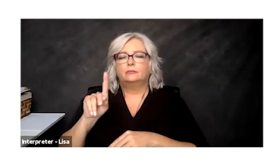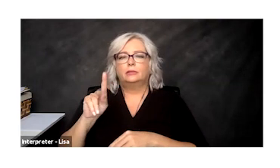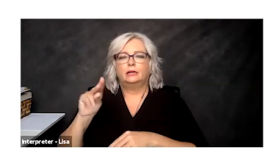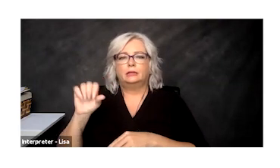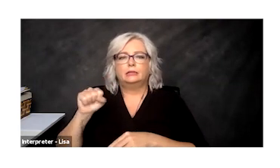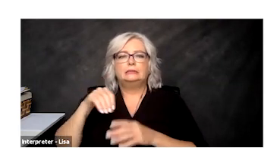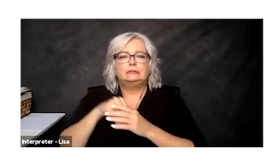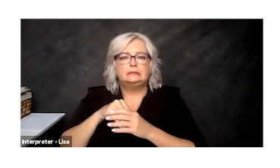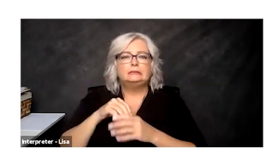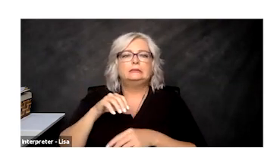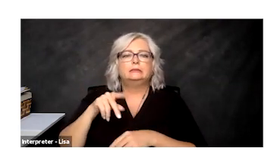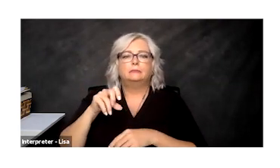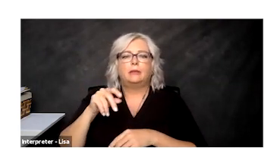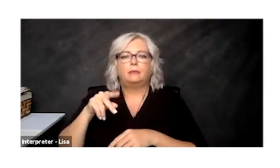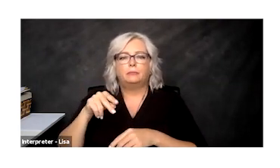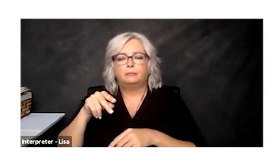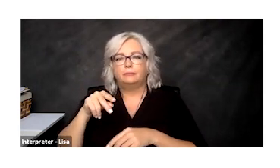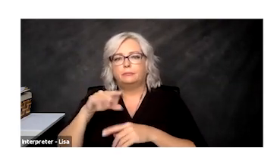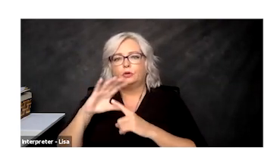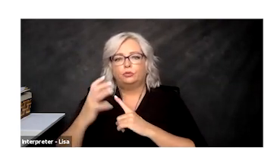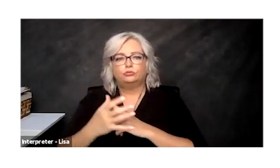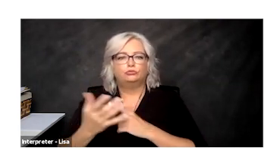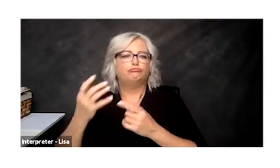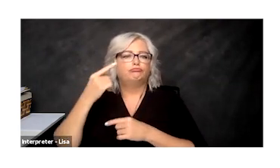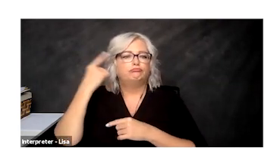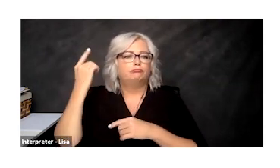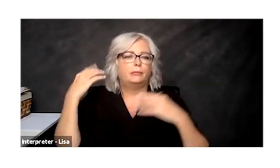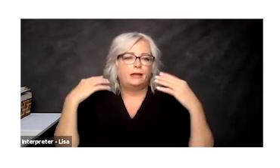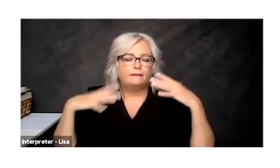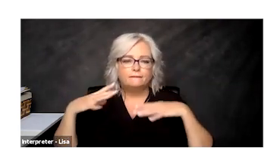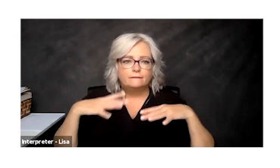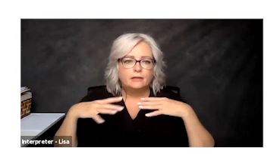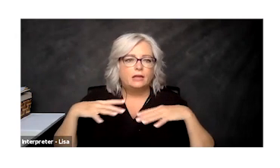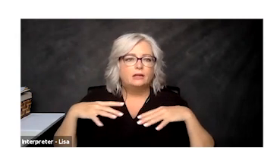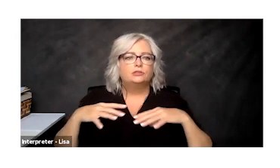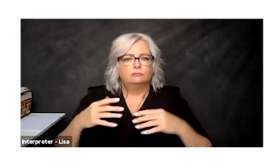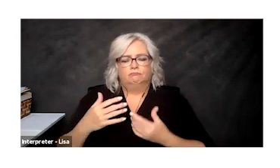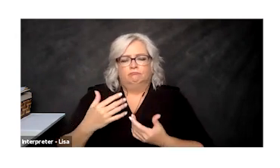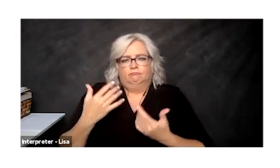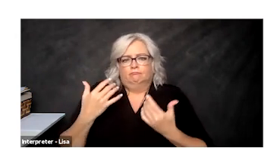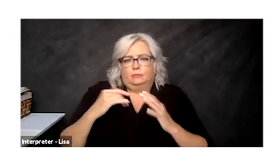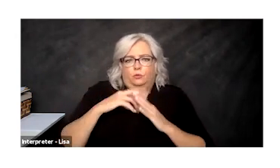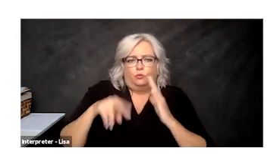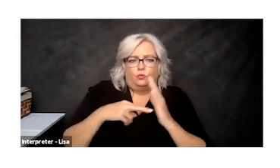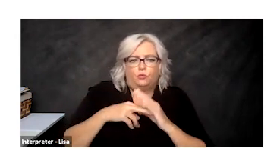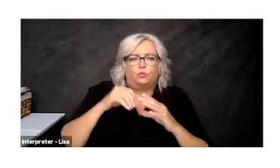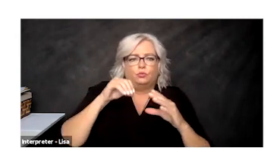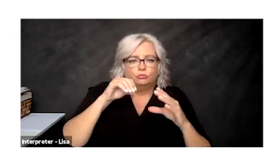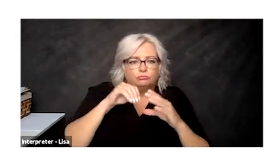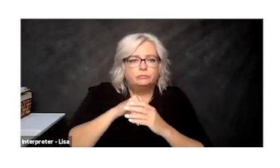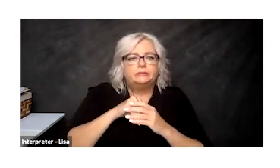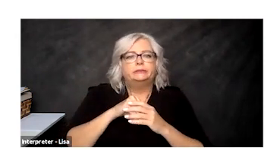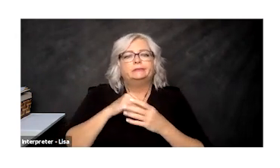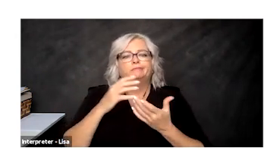over time, Black fashion has played a prominent role in the self-expression of iconic Black figures. And oftentimes, these